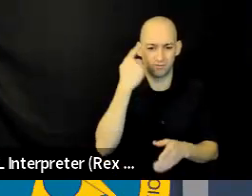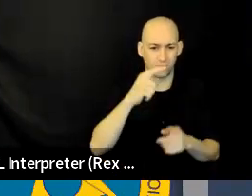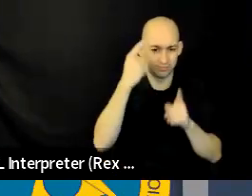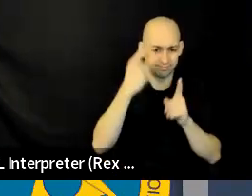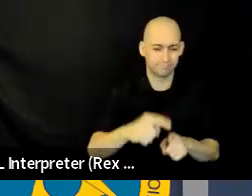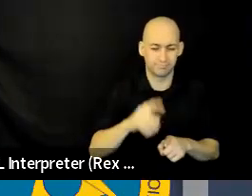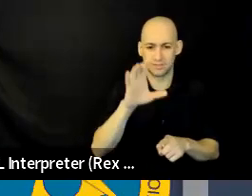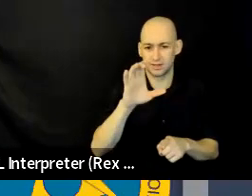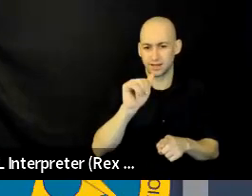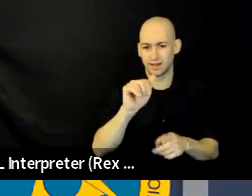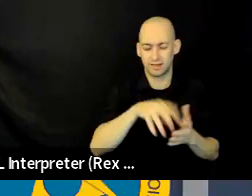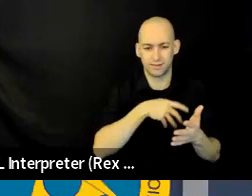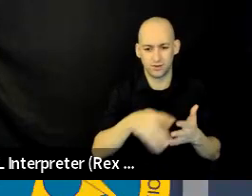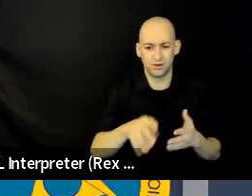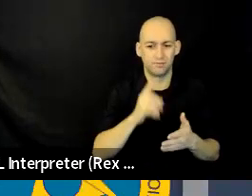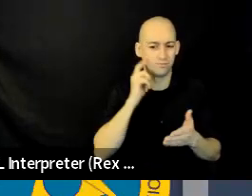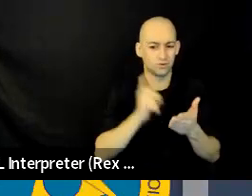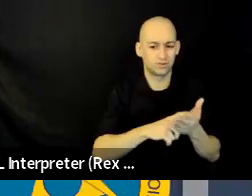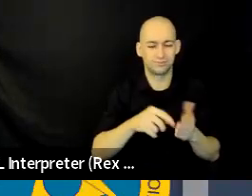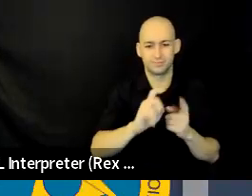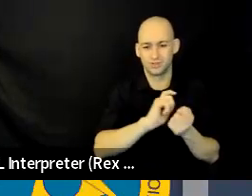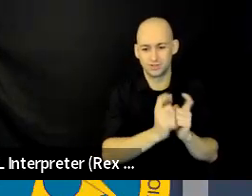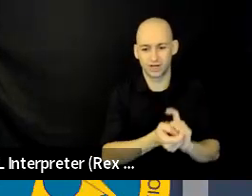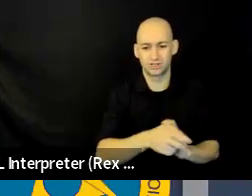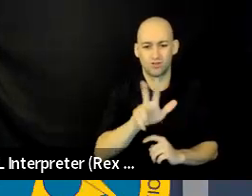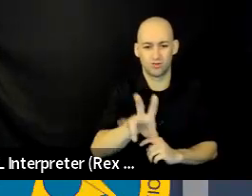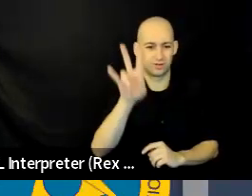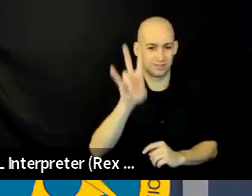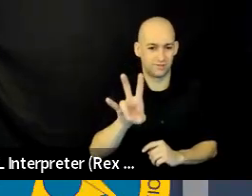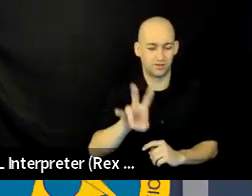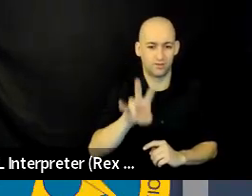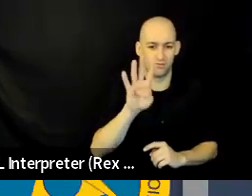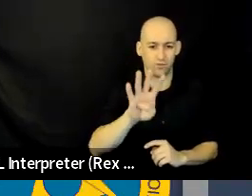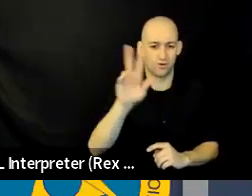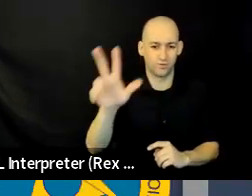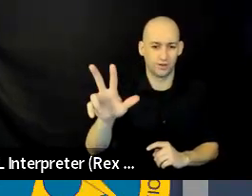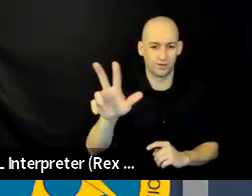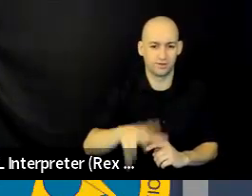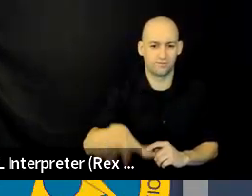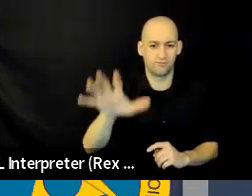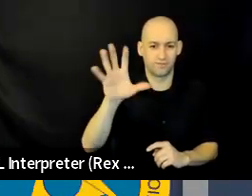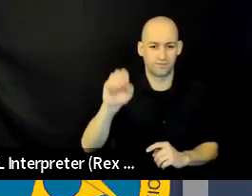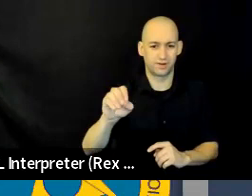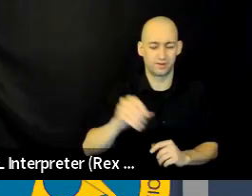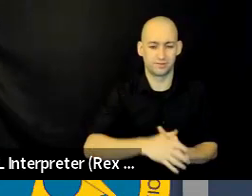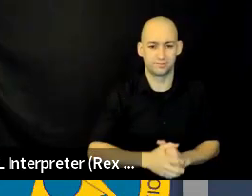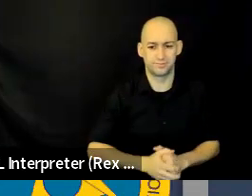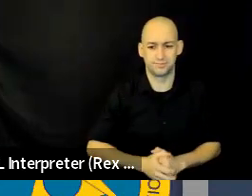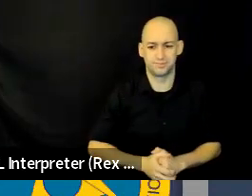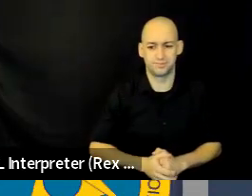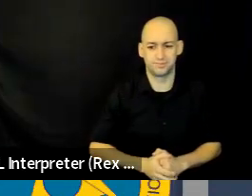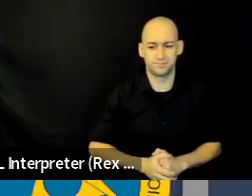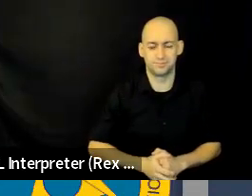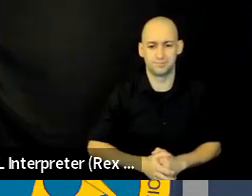Please make note of the change list for tabs 37, 43, and 50. Both